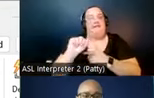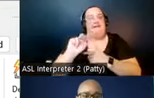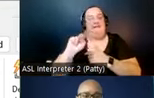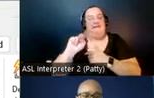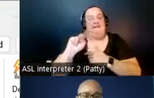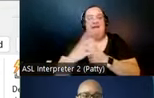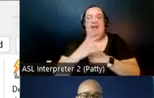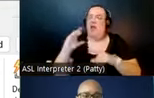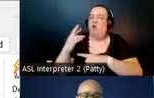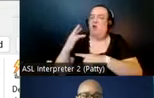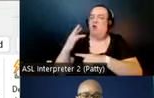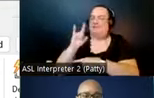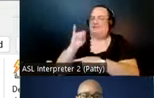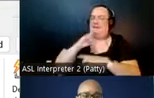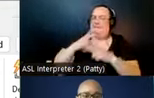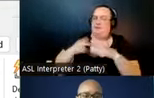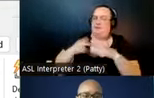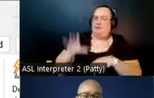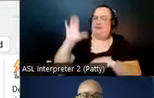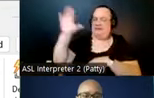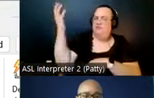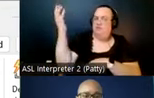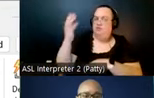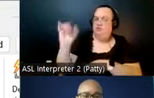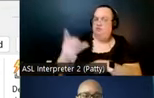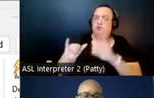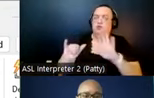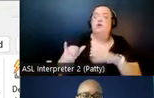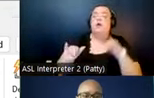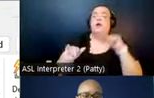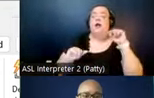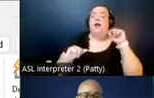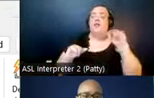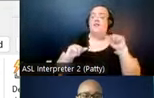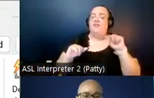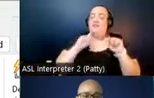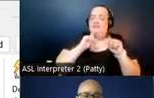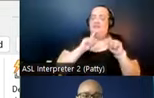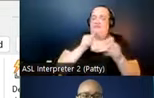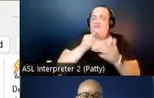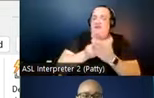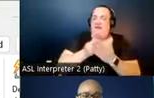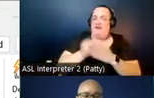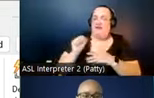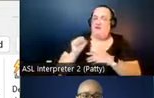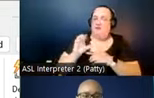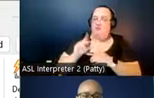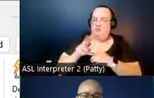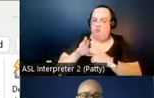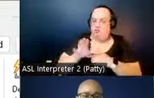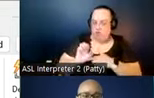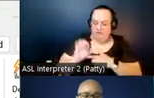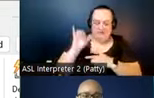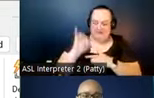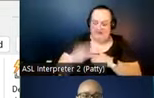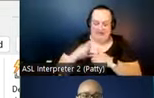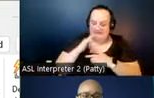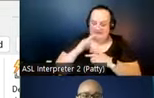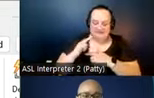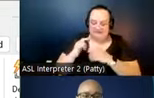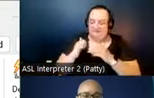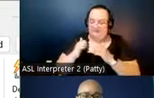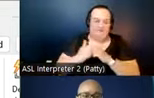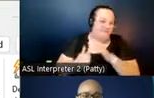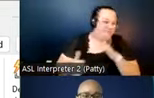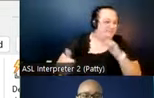and Chris said this during his presentation, this is a funding source that is beyond the scale